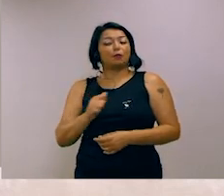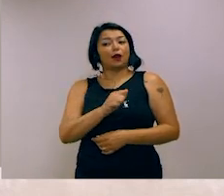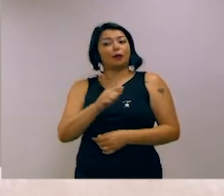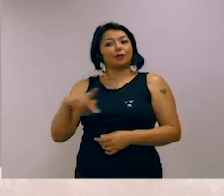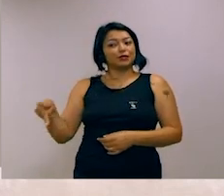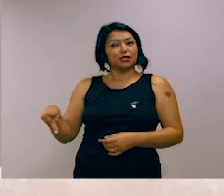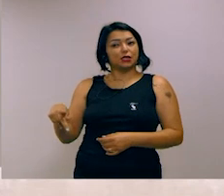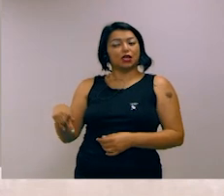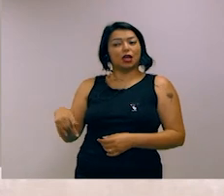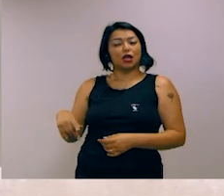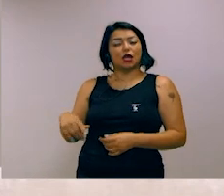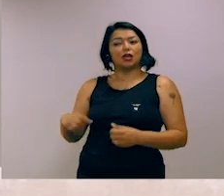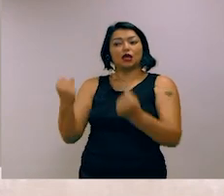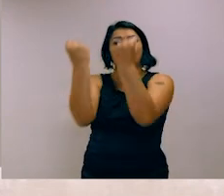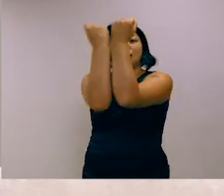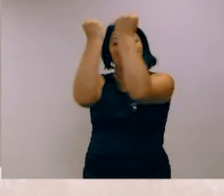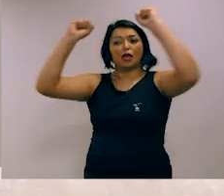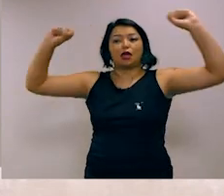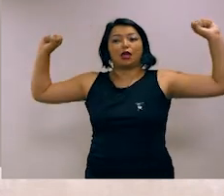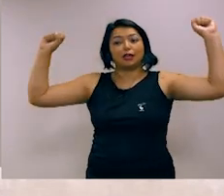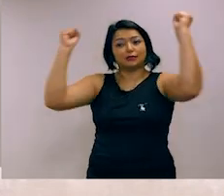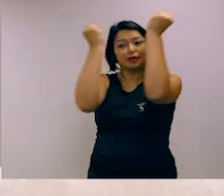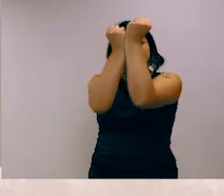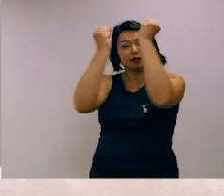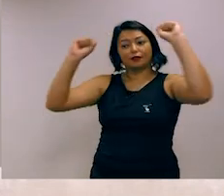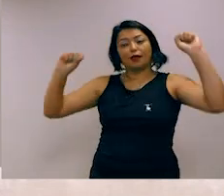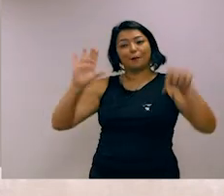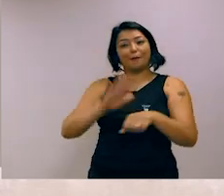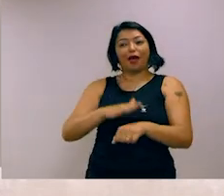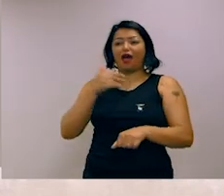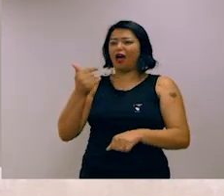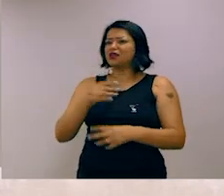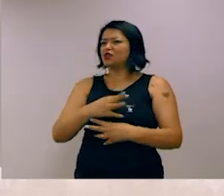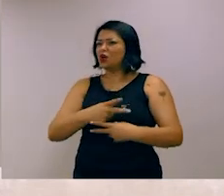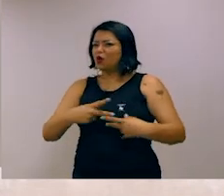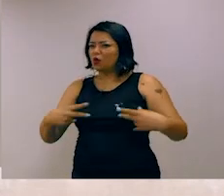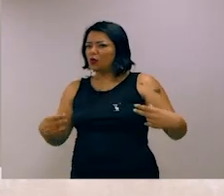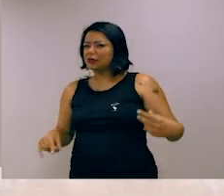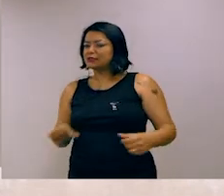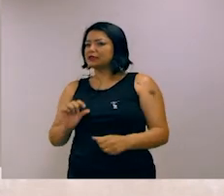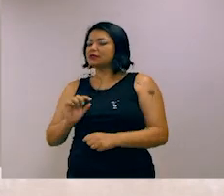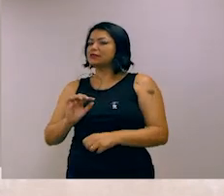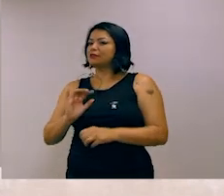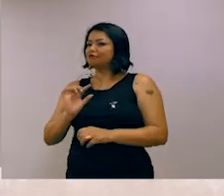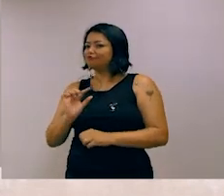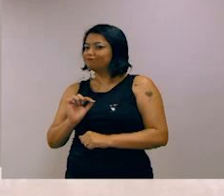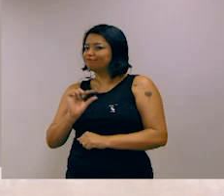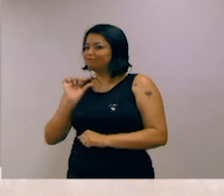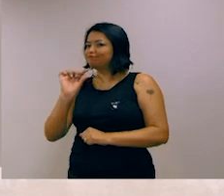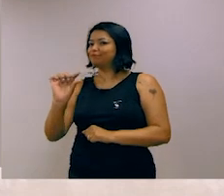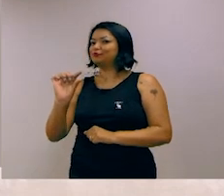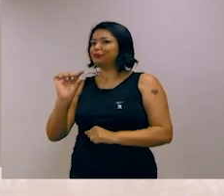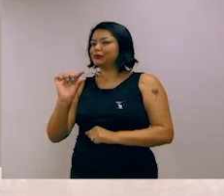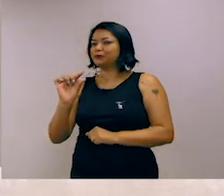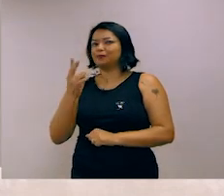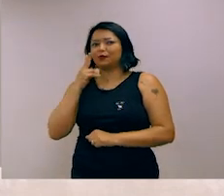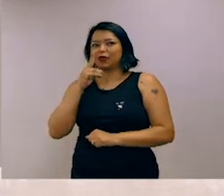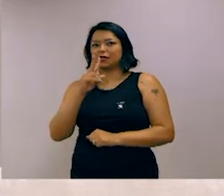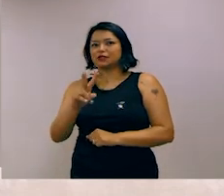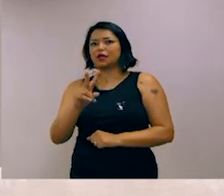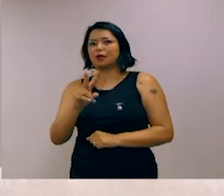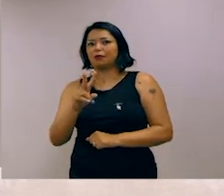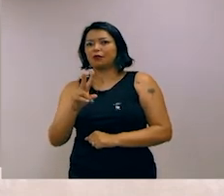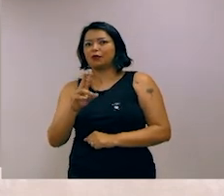things. So here's an example of a visual nudge. Here we can see stairs painted on